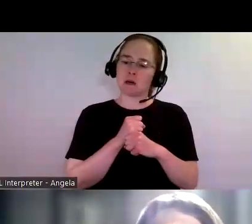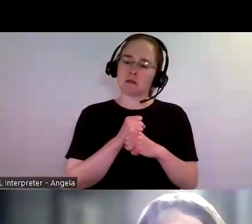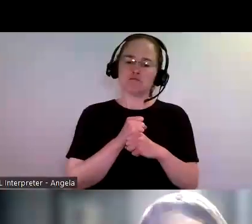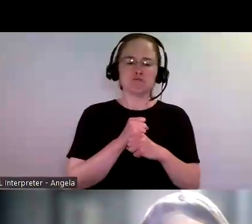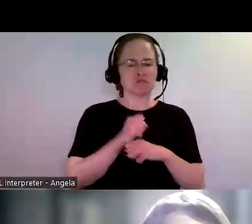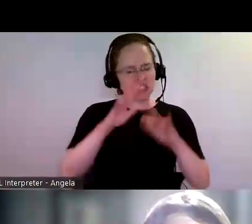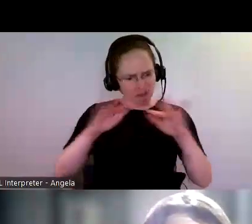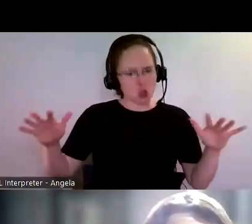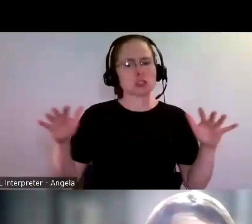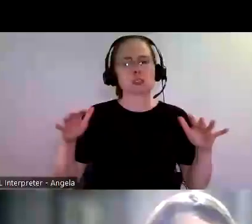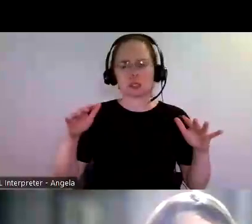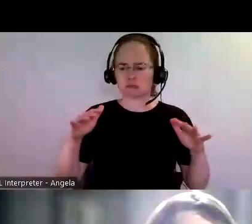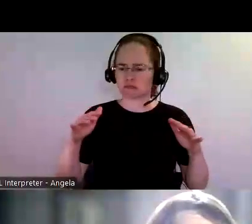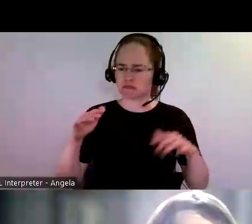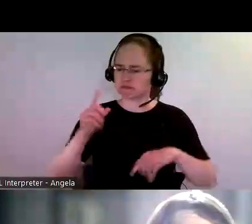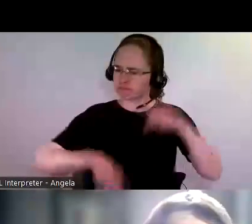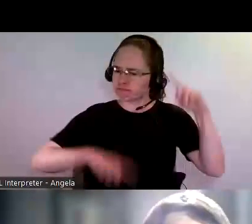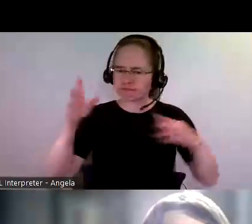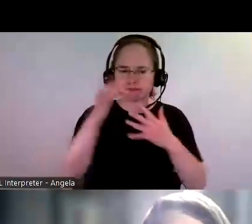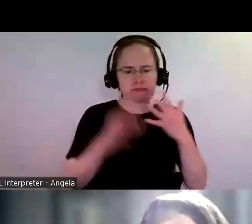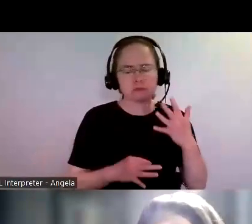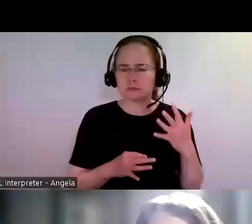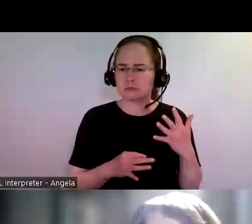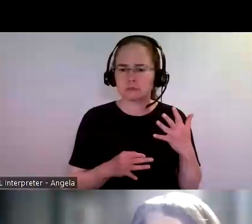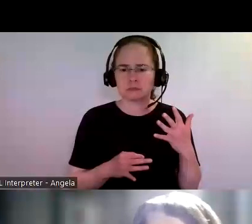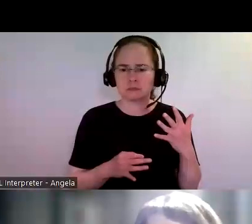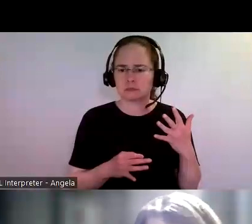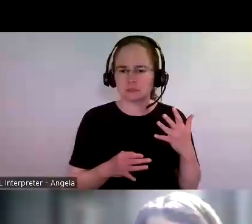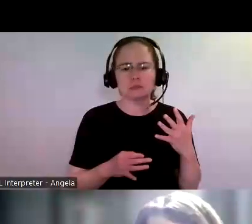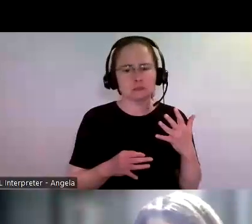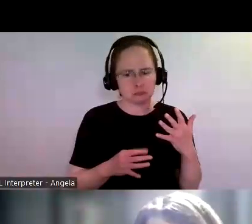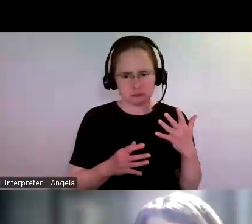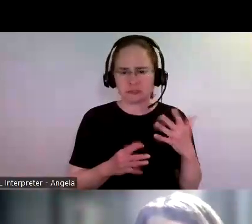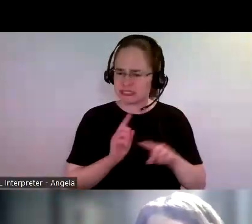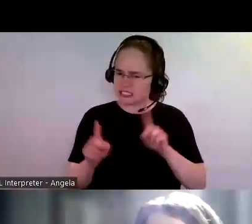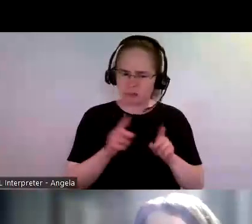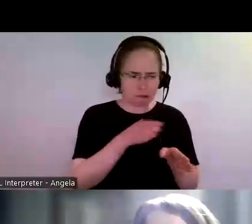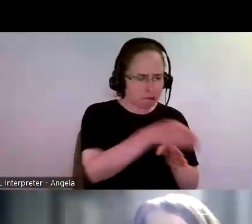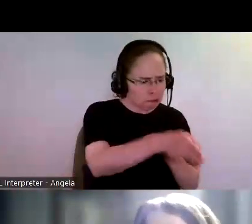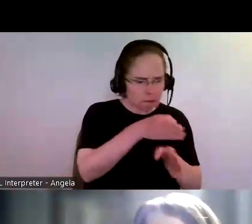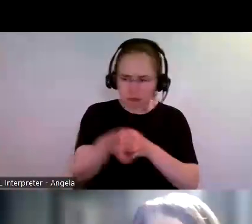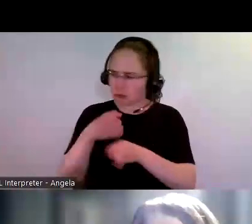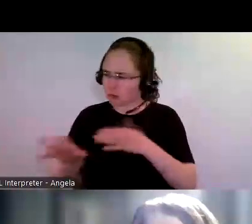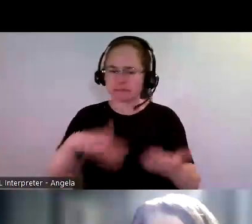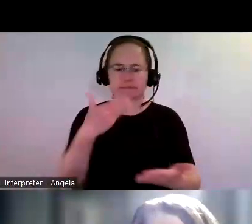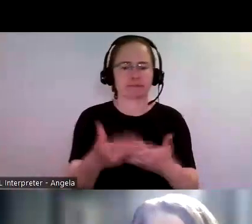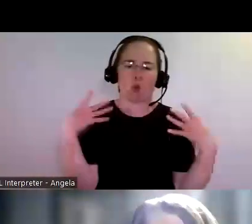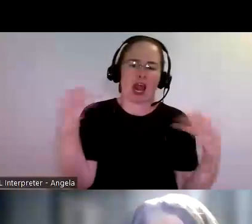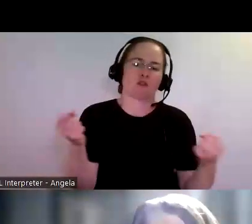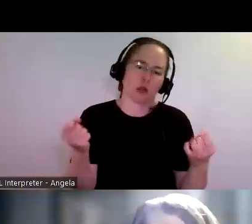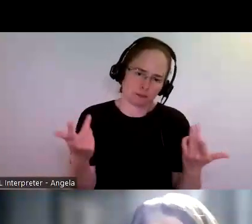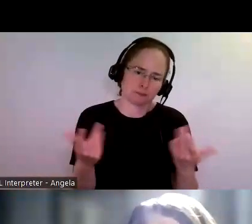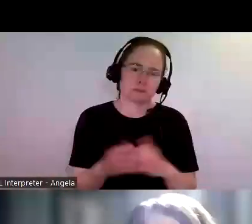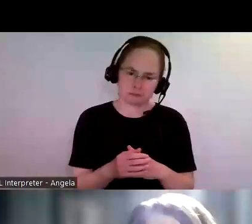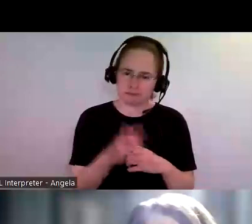very diverse. So they're all roads can lead to recovery for our family members. And that's